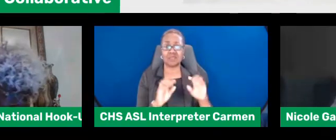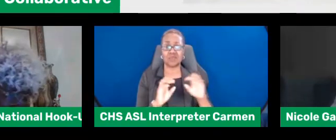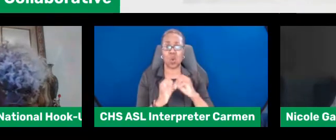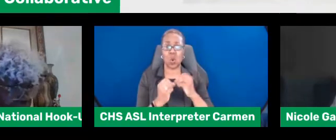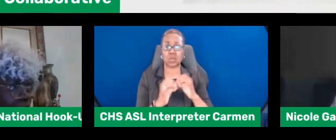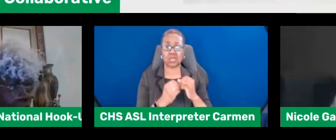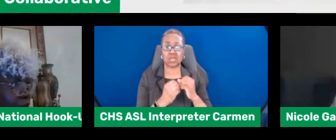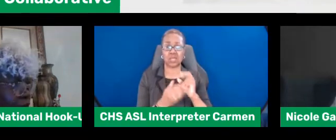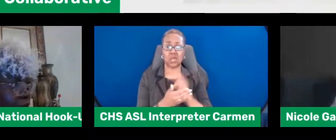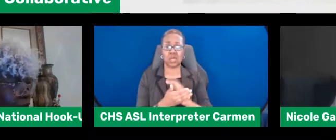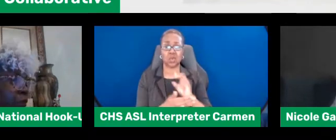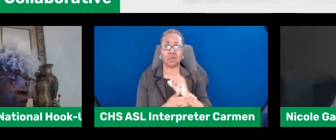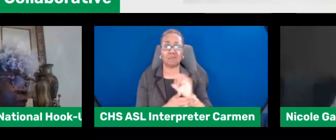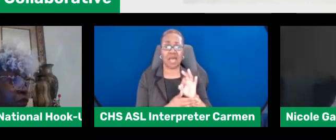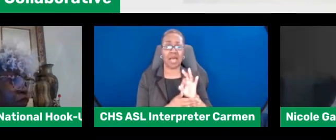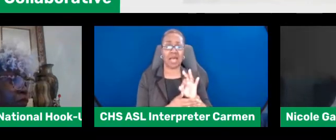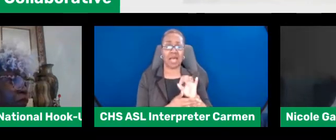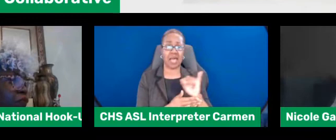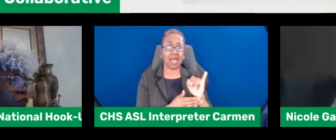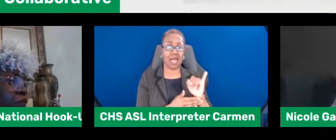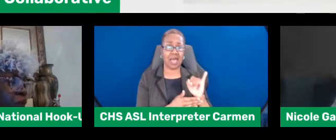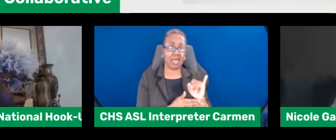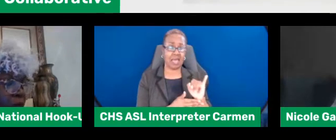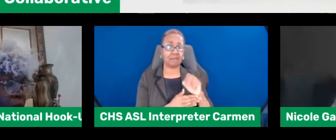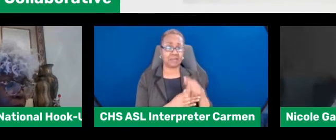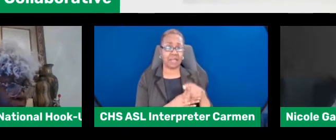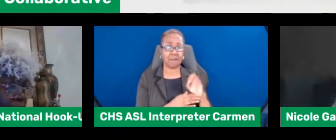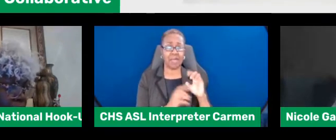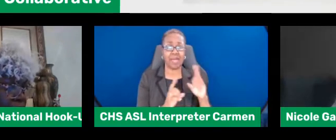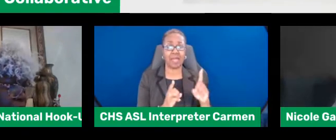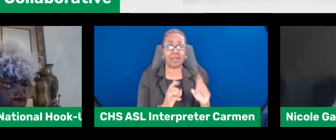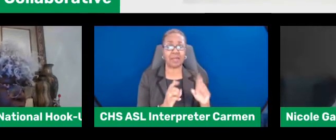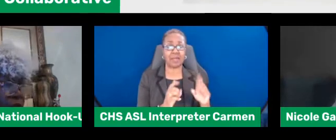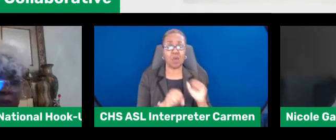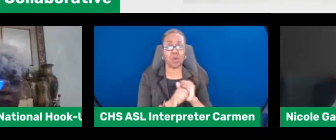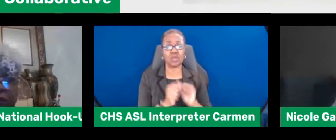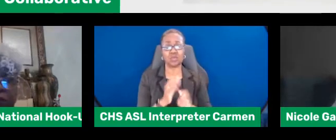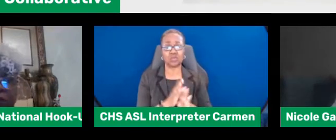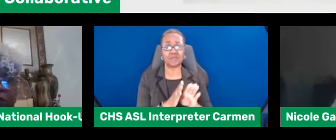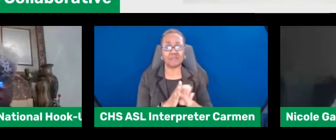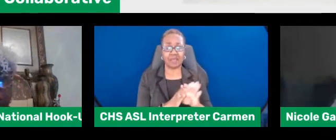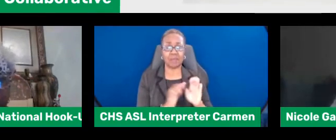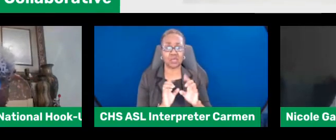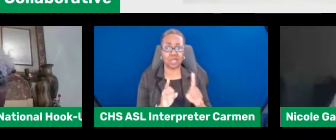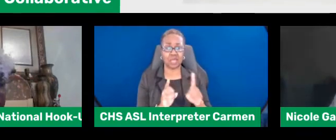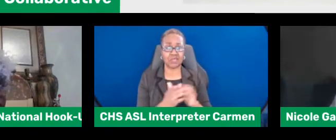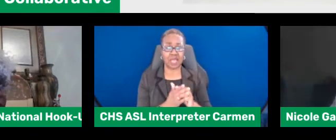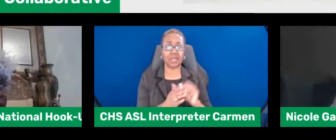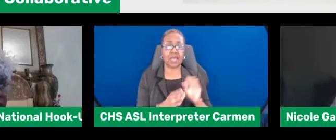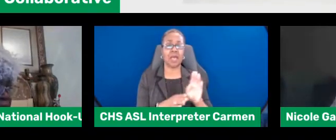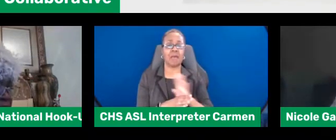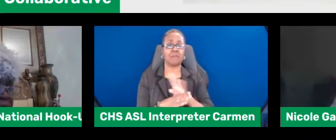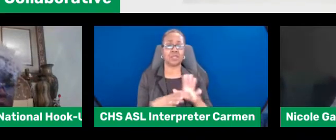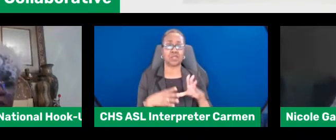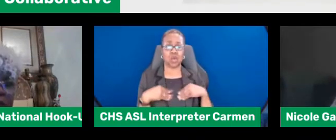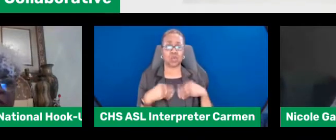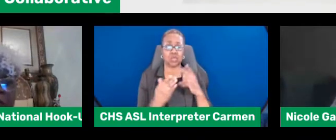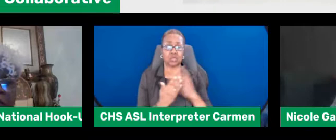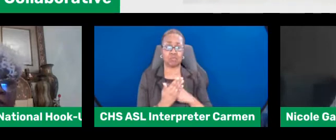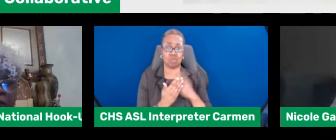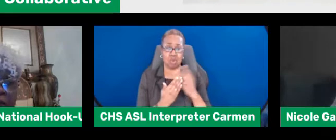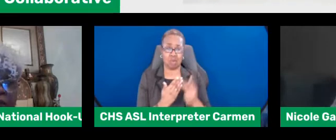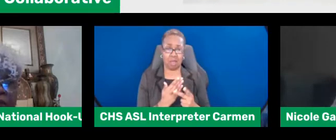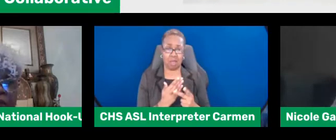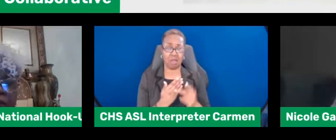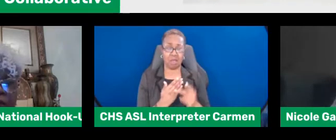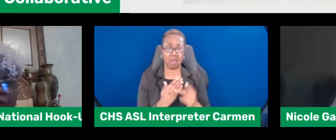U of I Extension and SNAP Ed are working with us to develop education for that entrepreneurial programming piece.